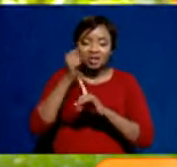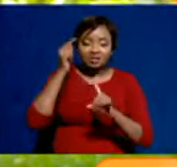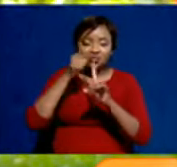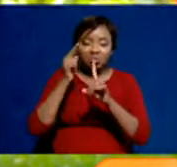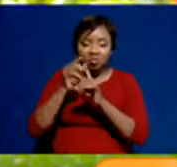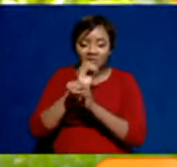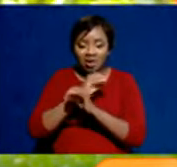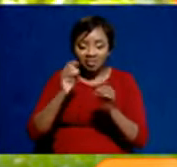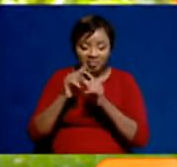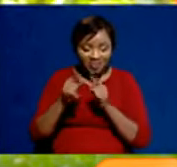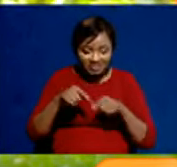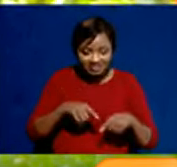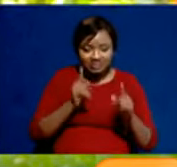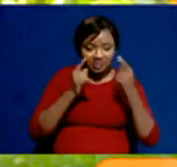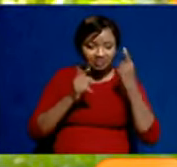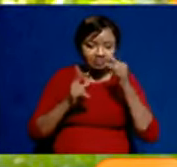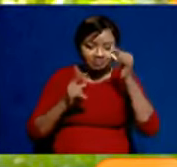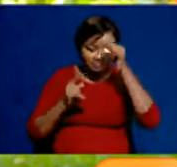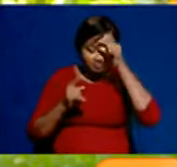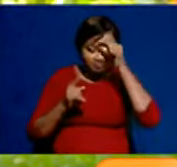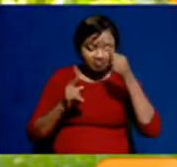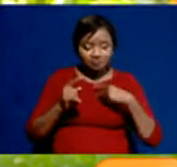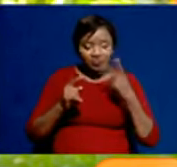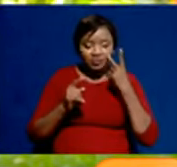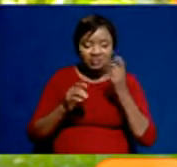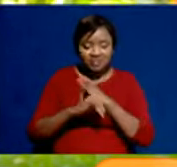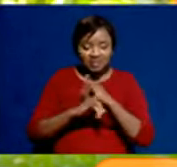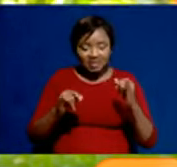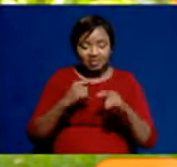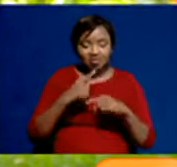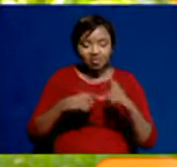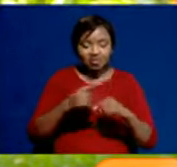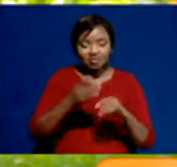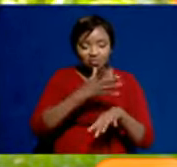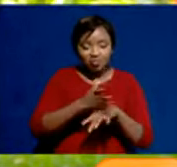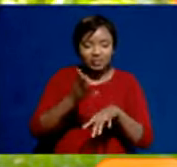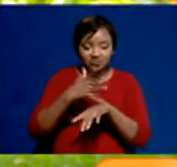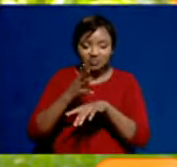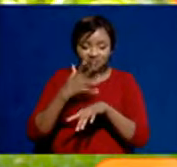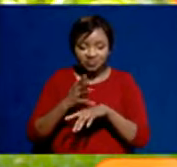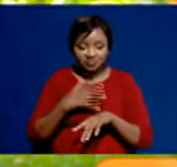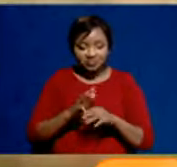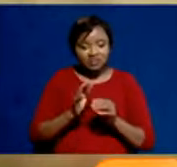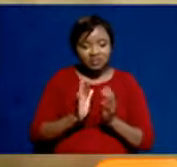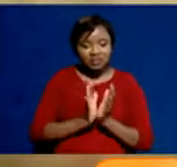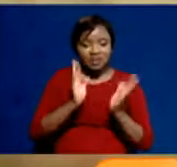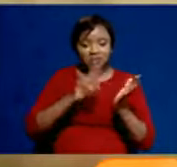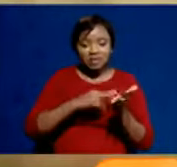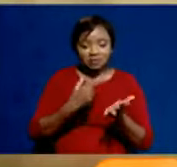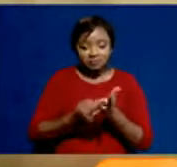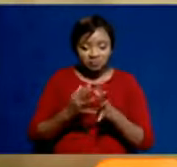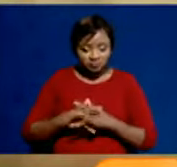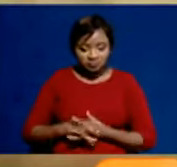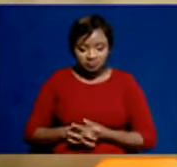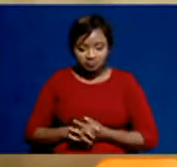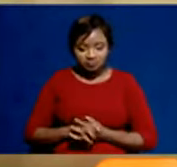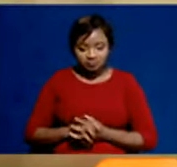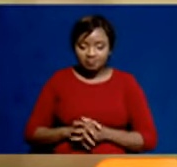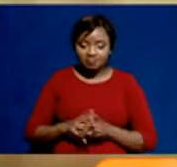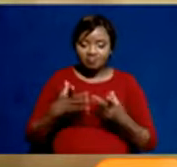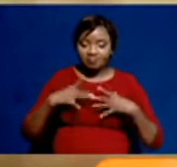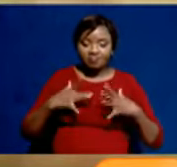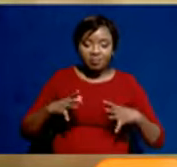government continues to waste with abandon the scarce public resources. Foreign